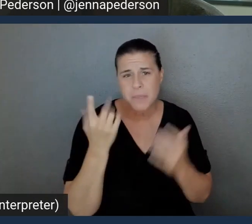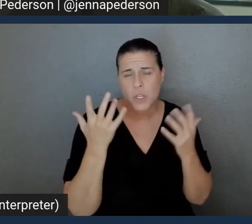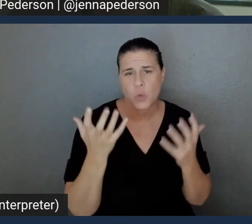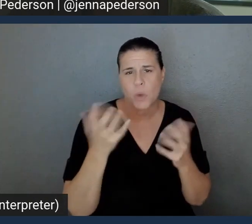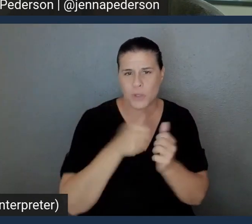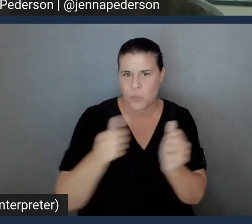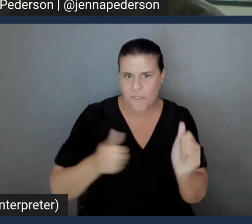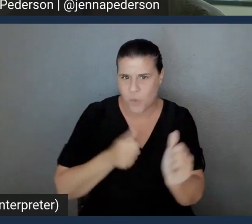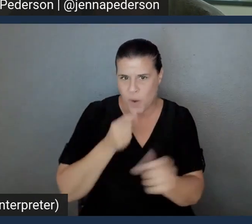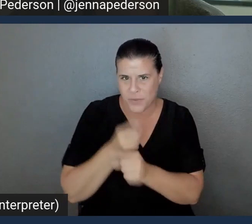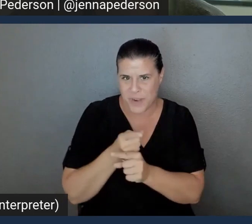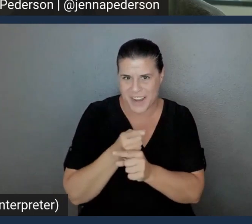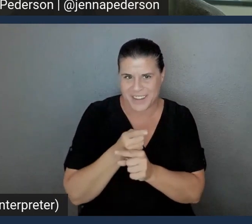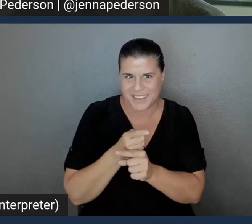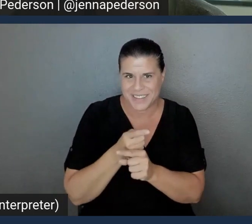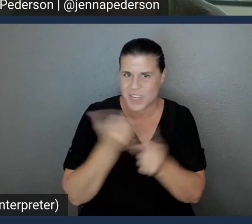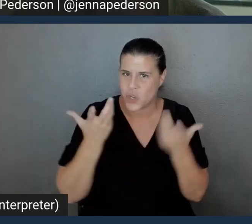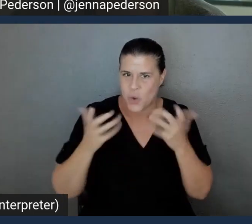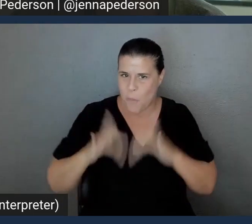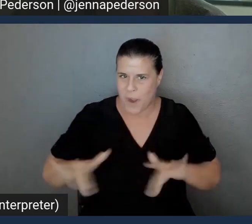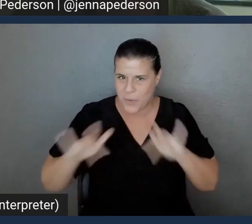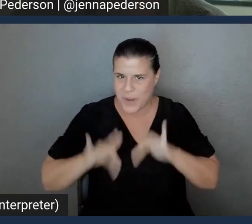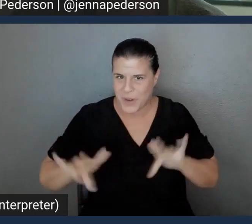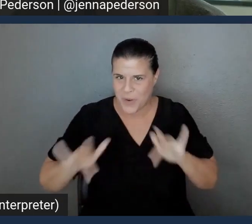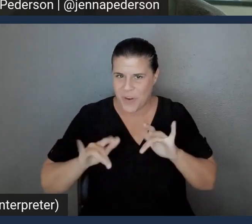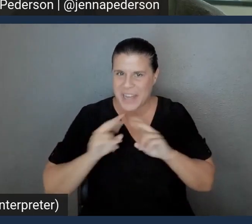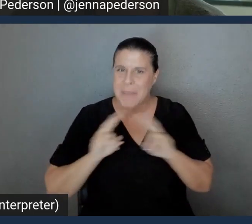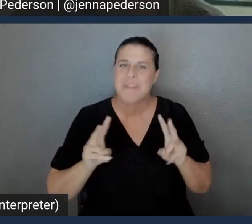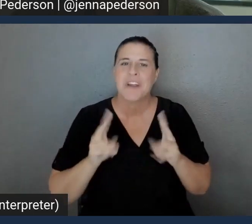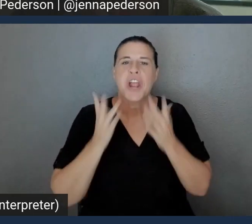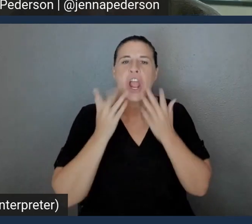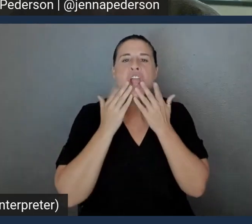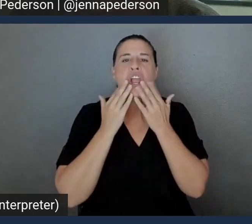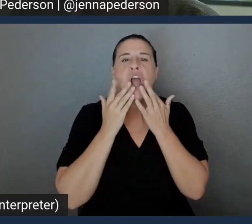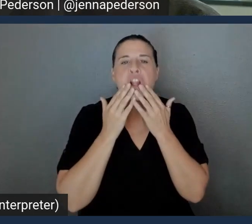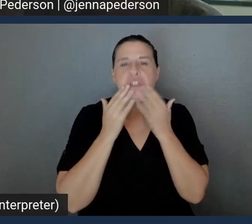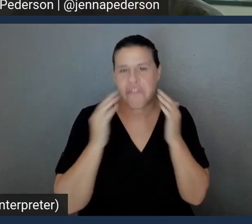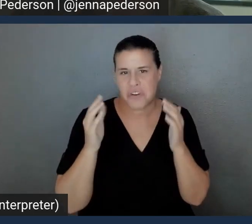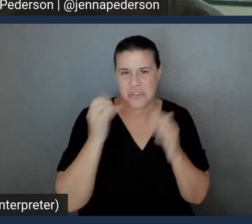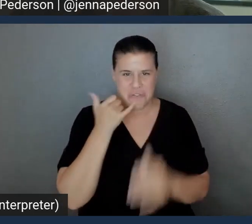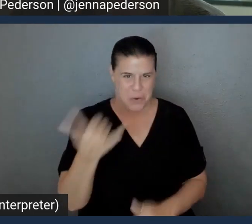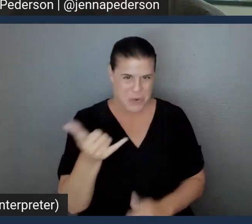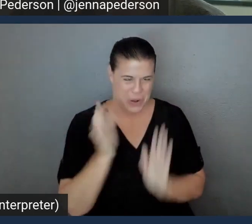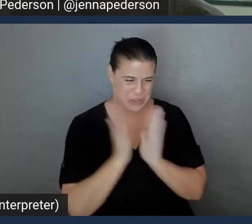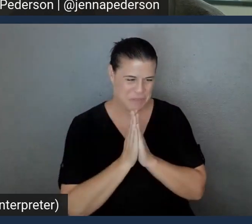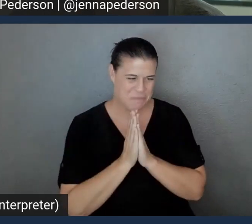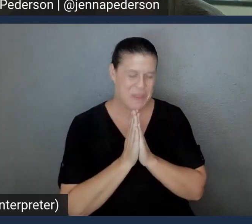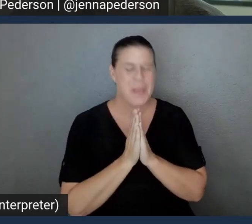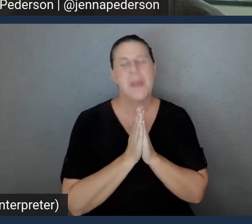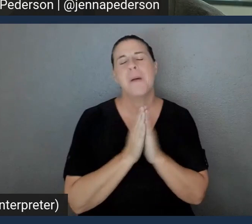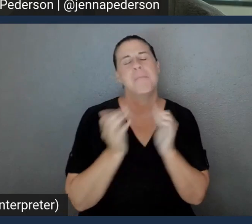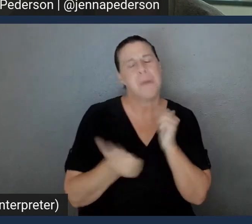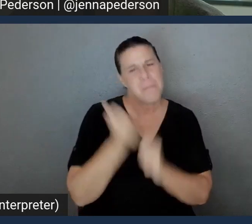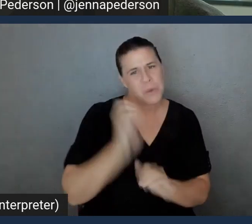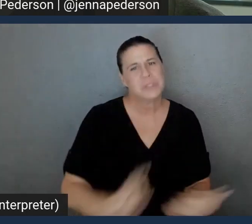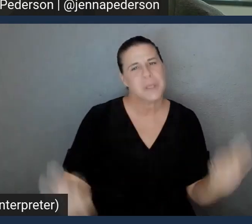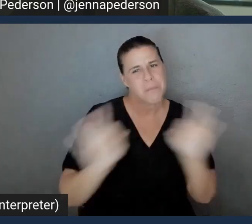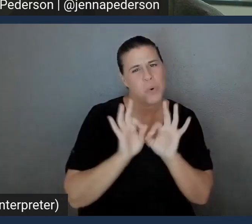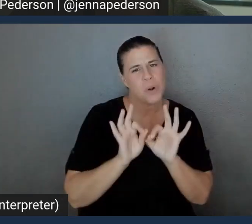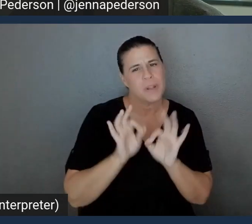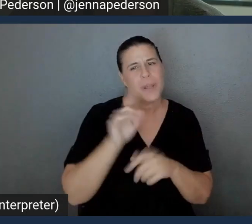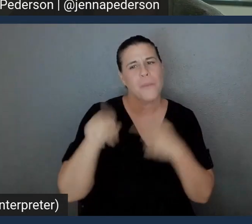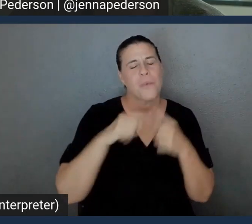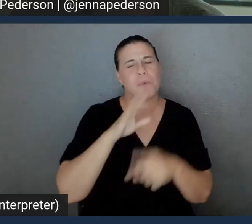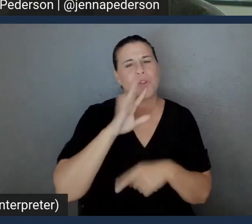avoid being recorded, right? They can be very colorful, those phone calls. Yes, but more importantly, when we talk